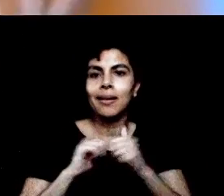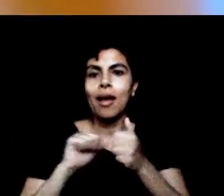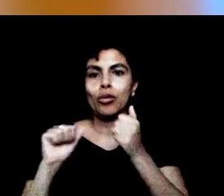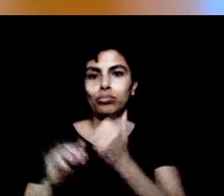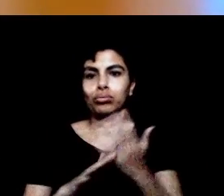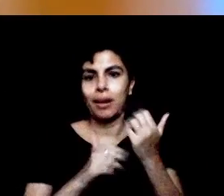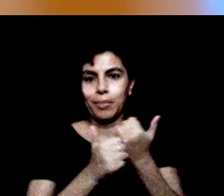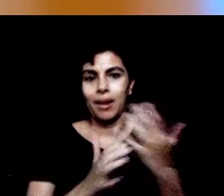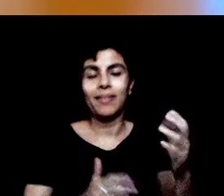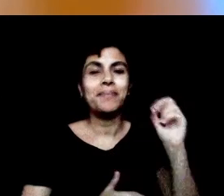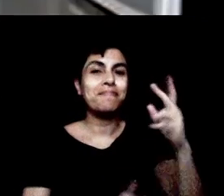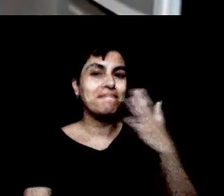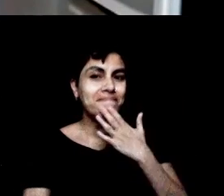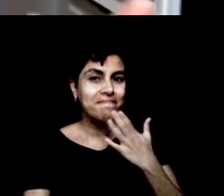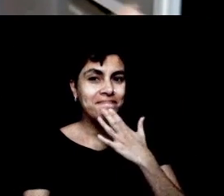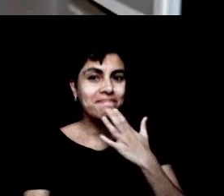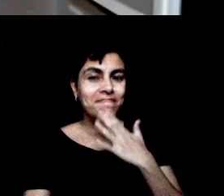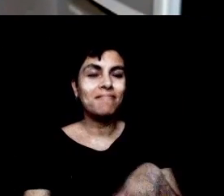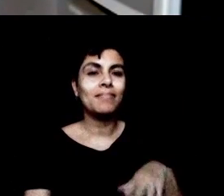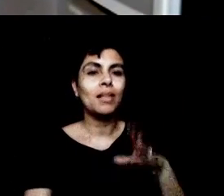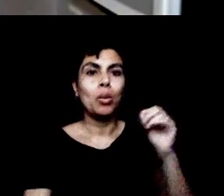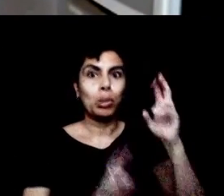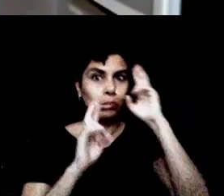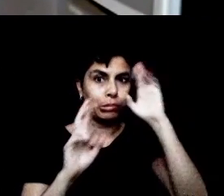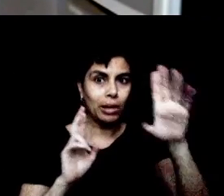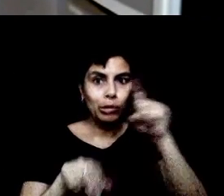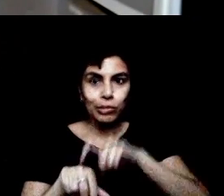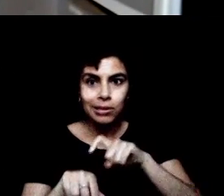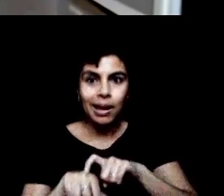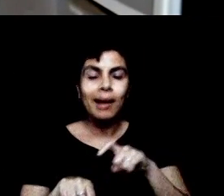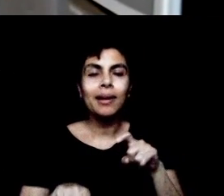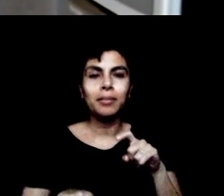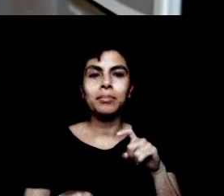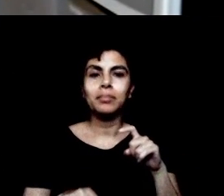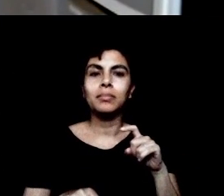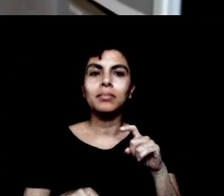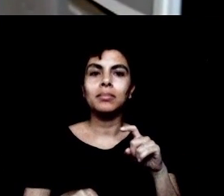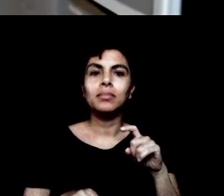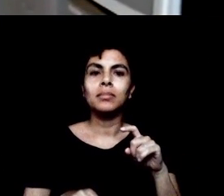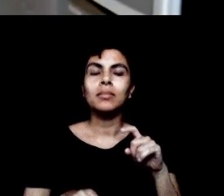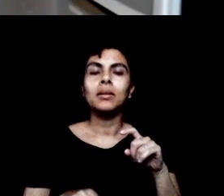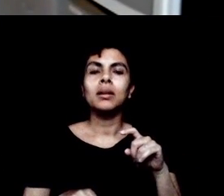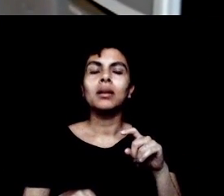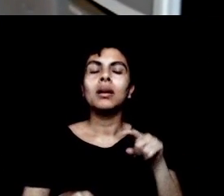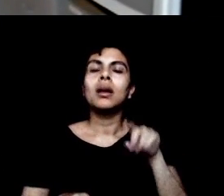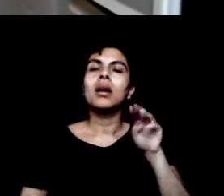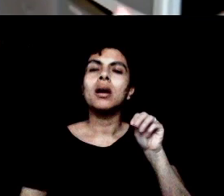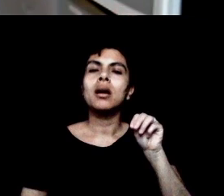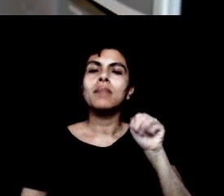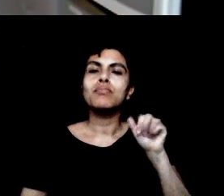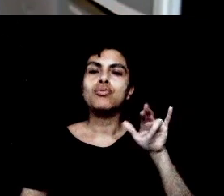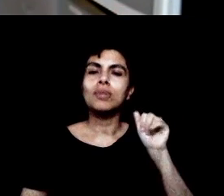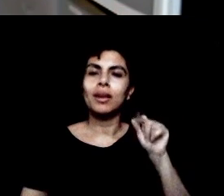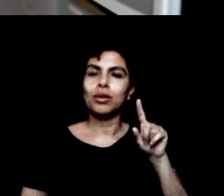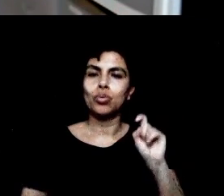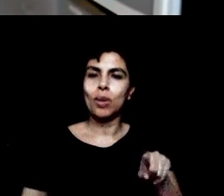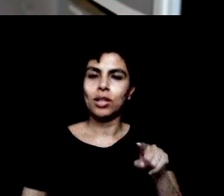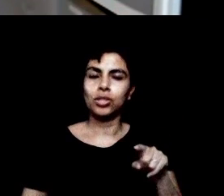get all that prep together. All right, thank you. And I want to respect everyone's time and follow back to Marita's